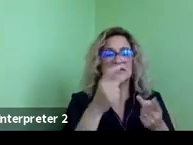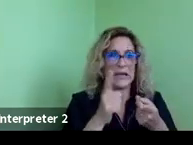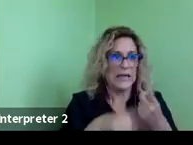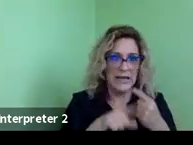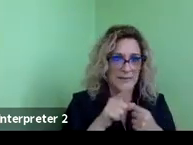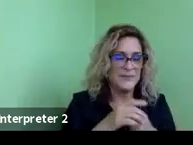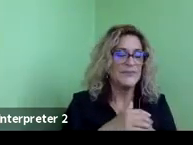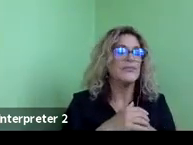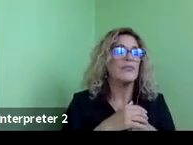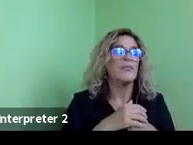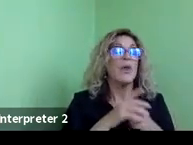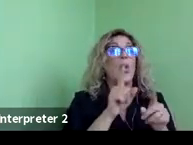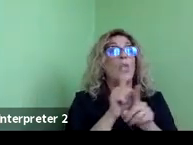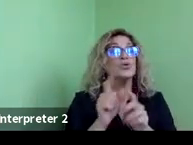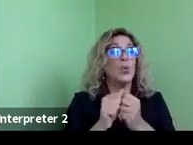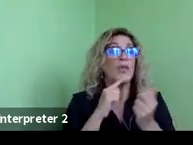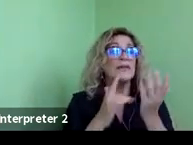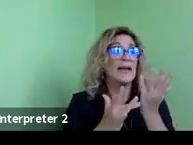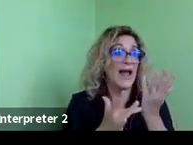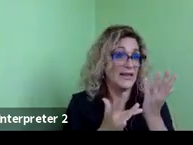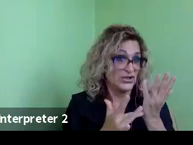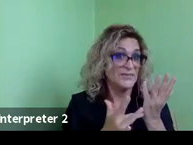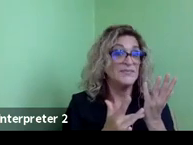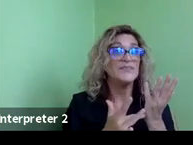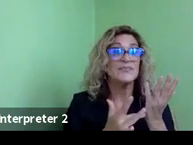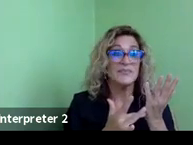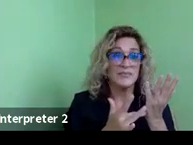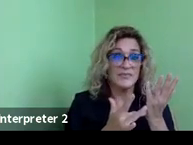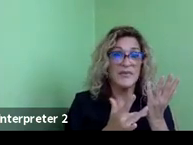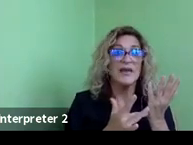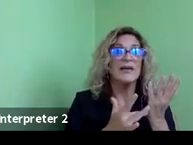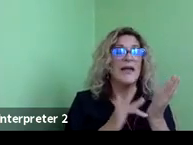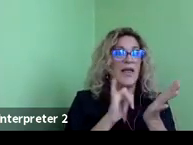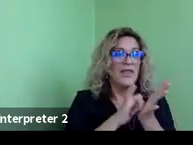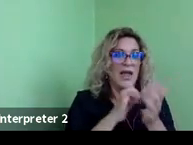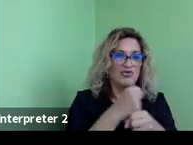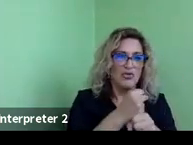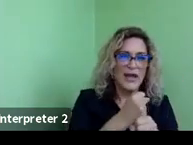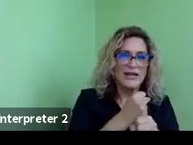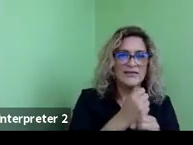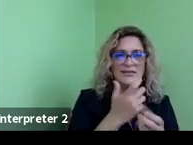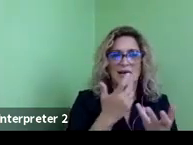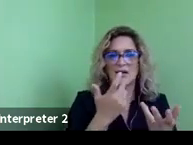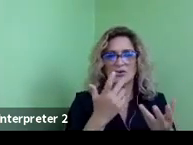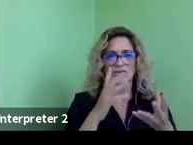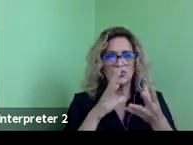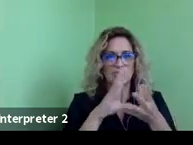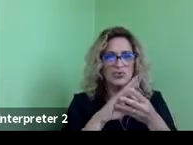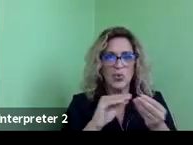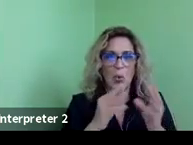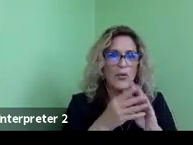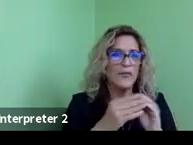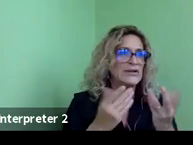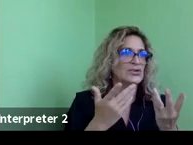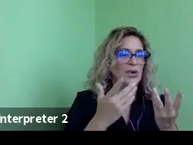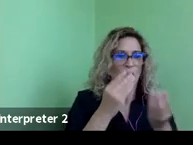the technology that creates, stores, and shares that information. And that's what we're going to dive into next. I'm